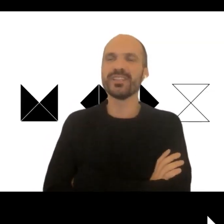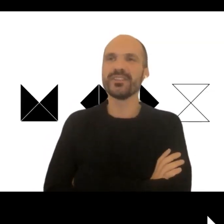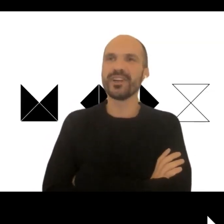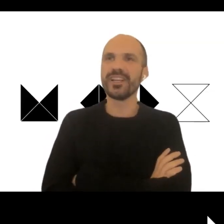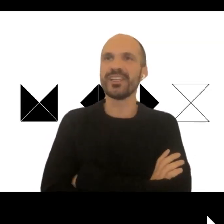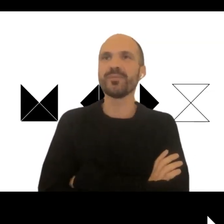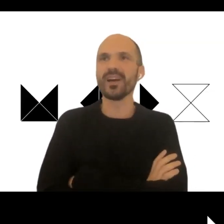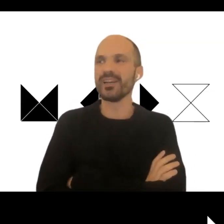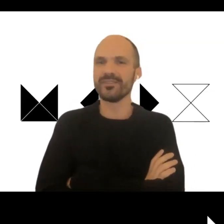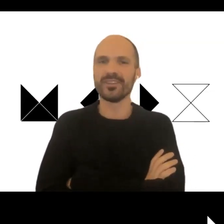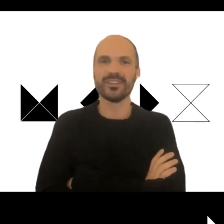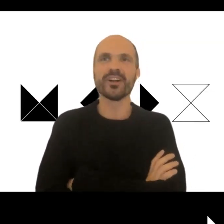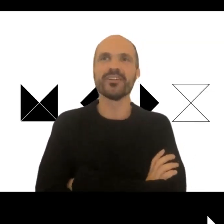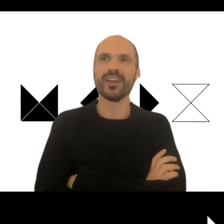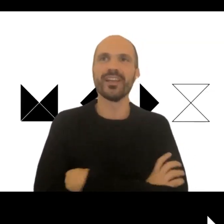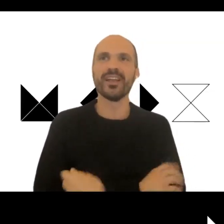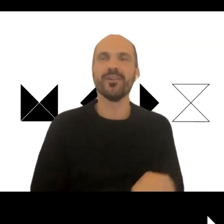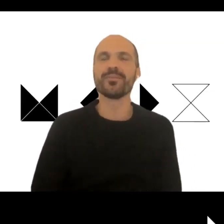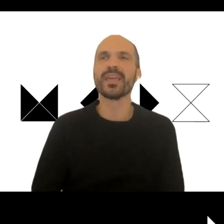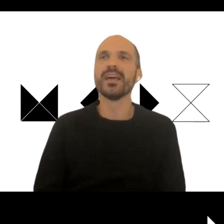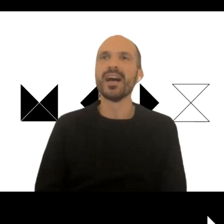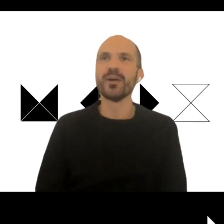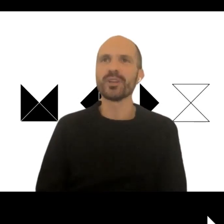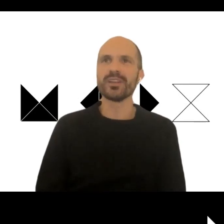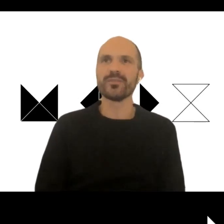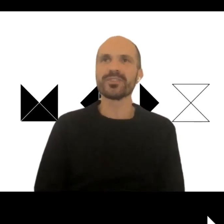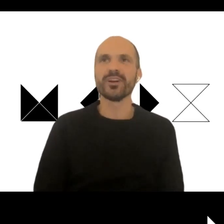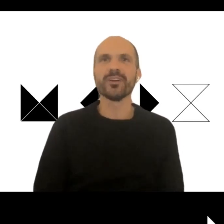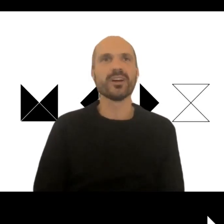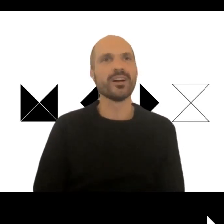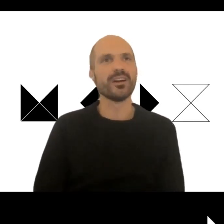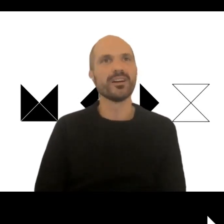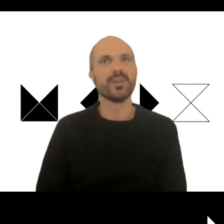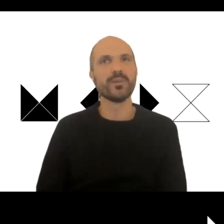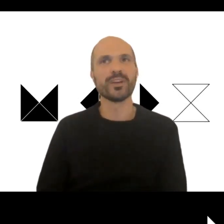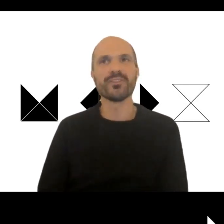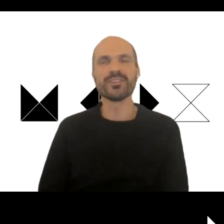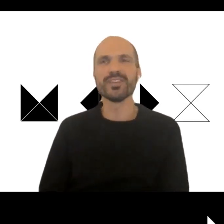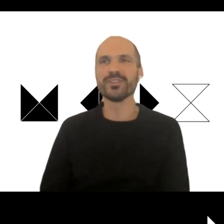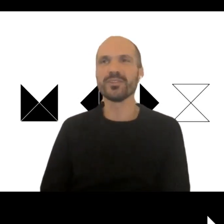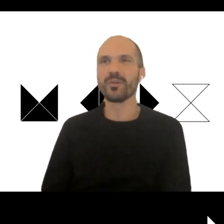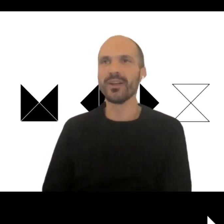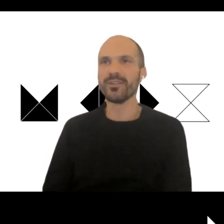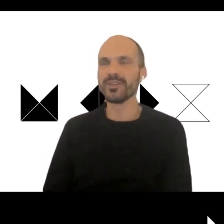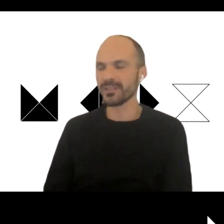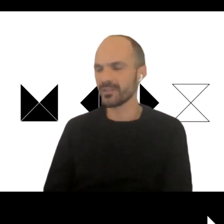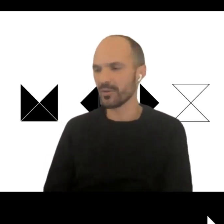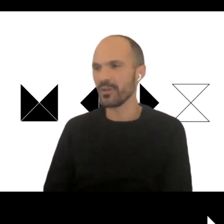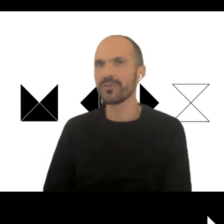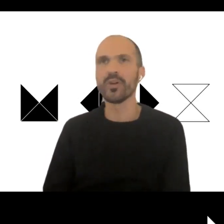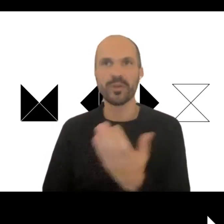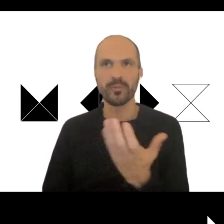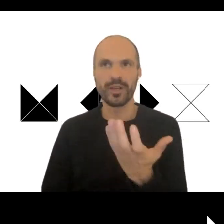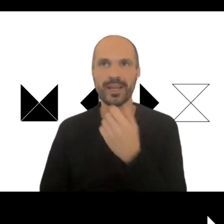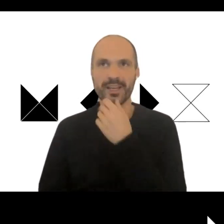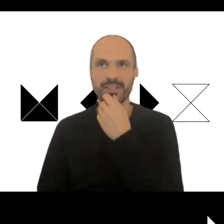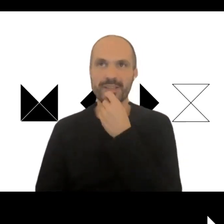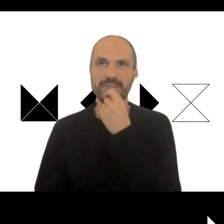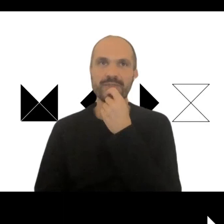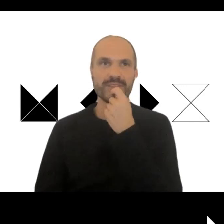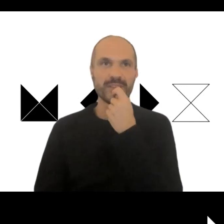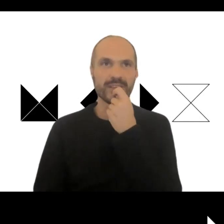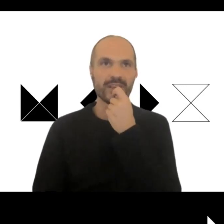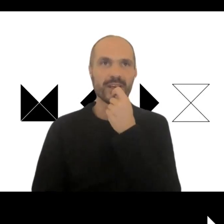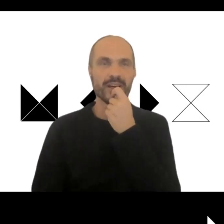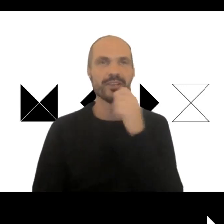for the very deep dive into ARVET. I wanted to start maybe a conversation around a story you told me when I had a chance